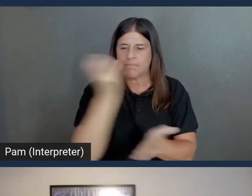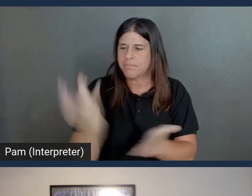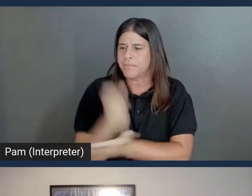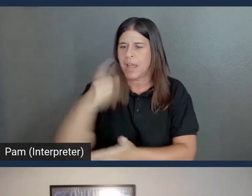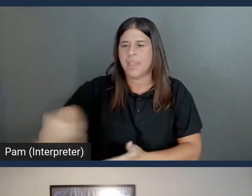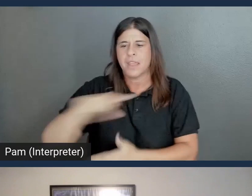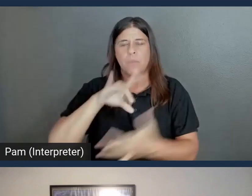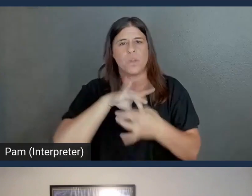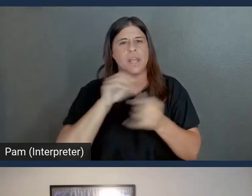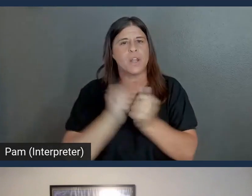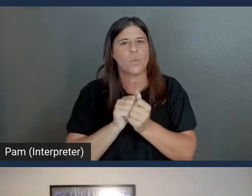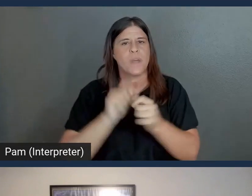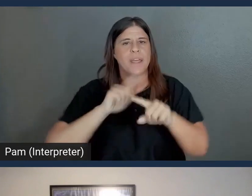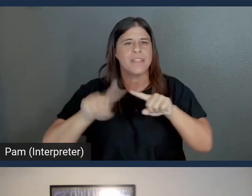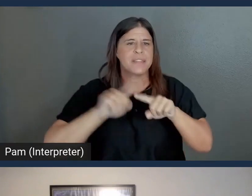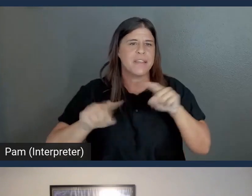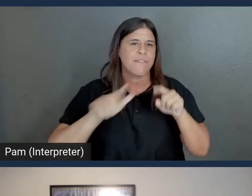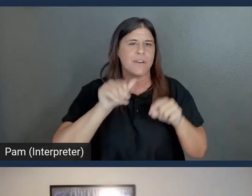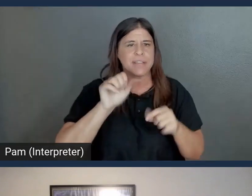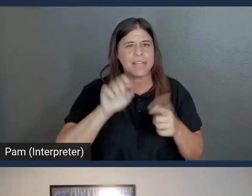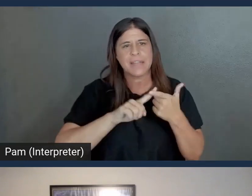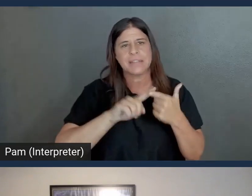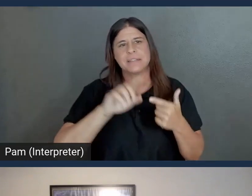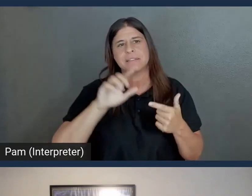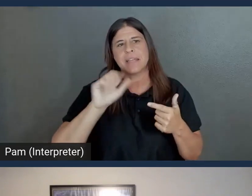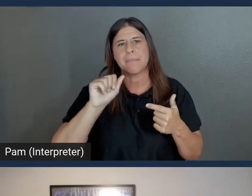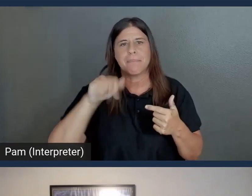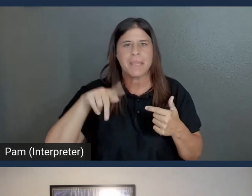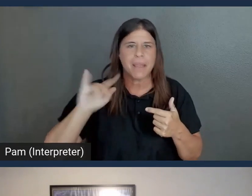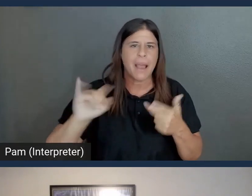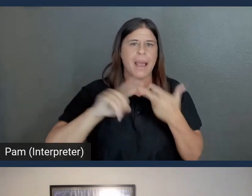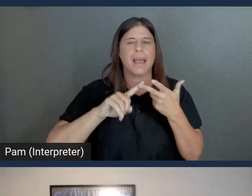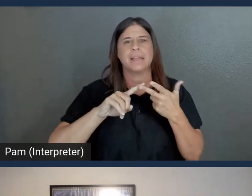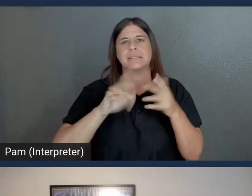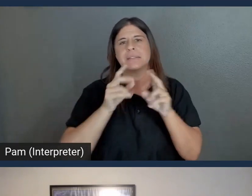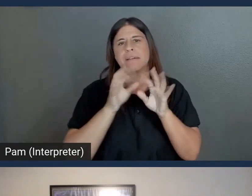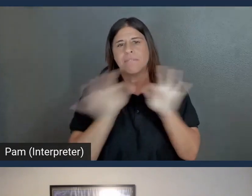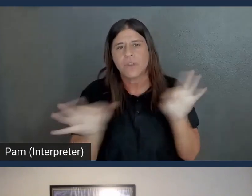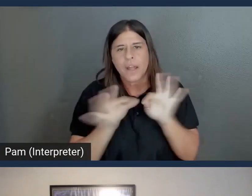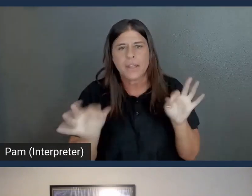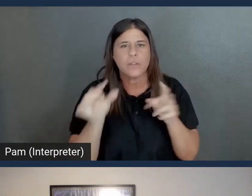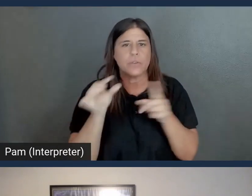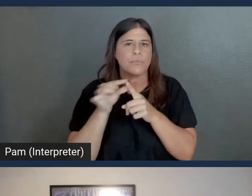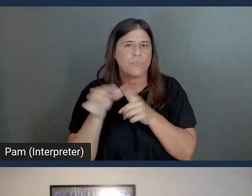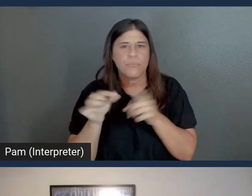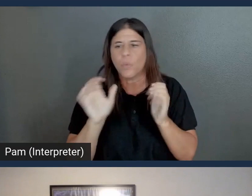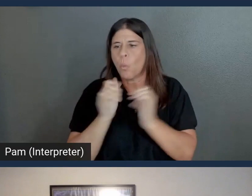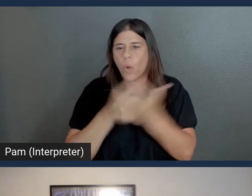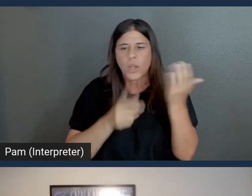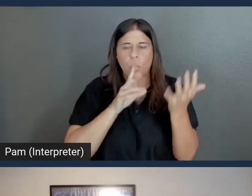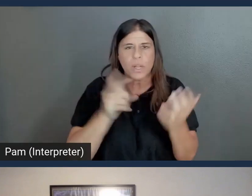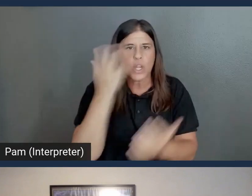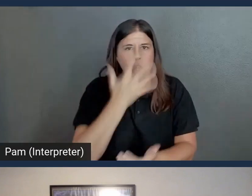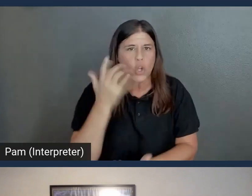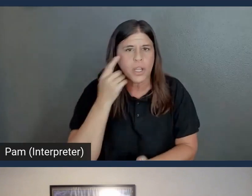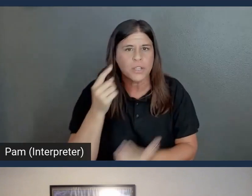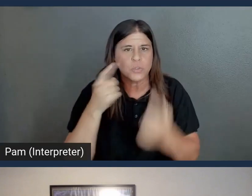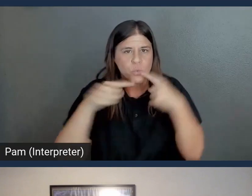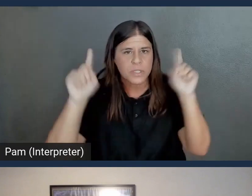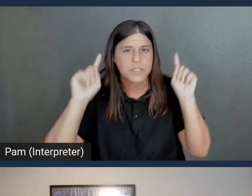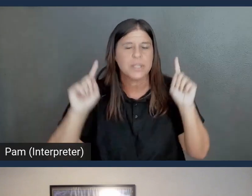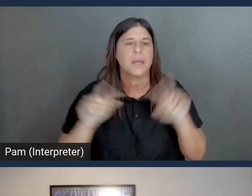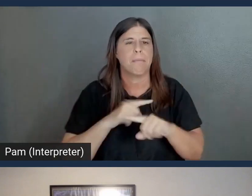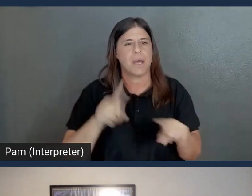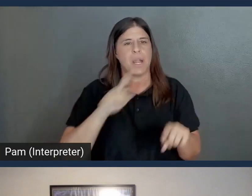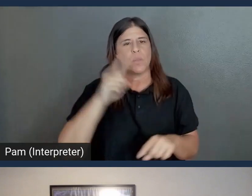far as different SDKs, different APIs, different vernacular, and what have you. So I think that's I think definitely if we